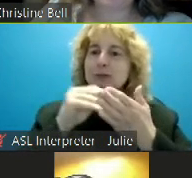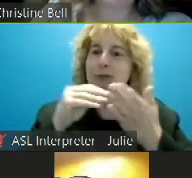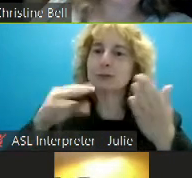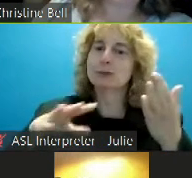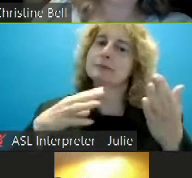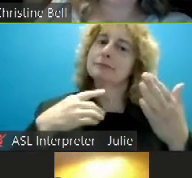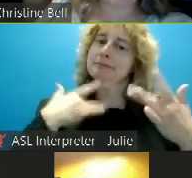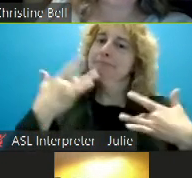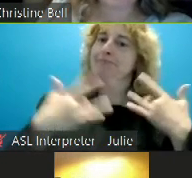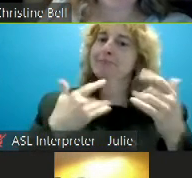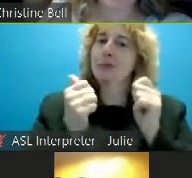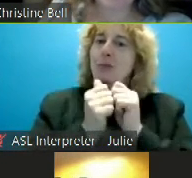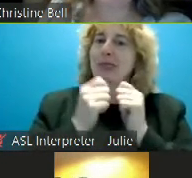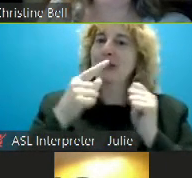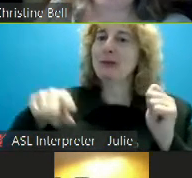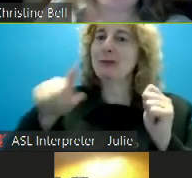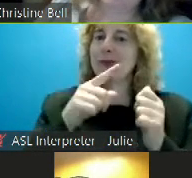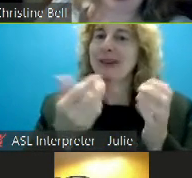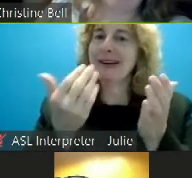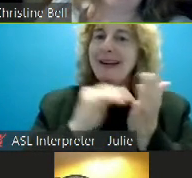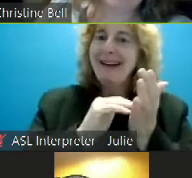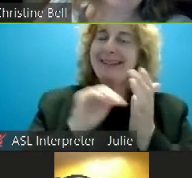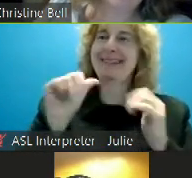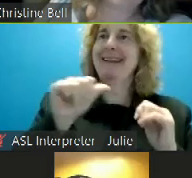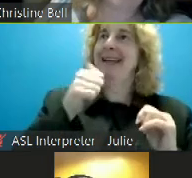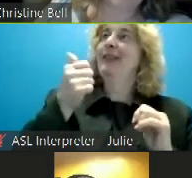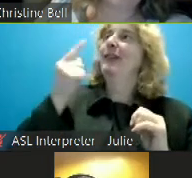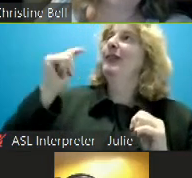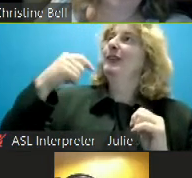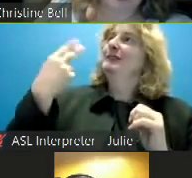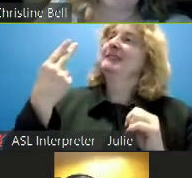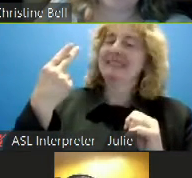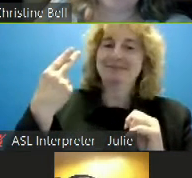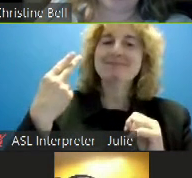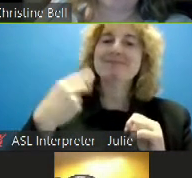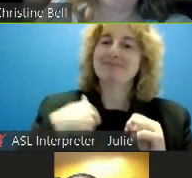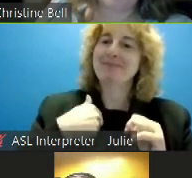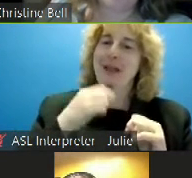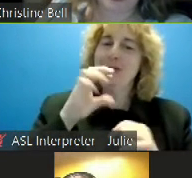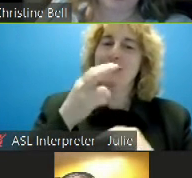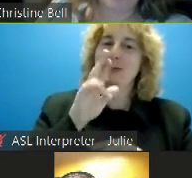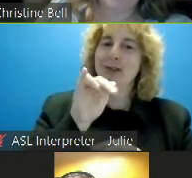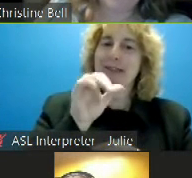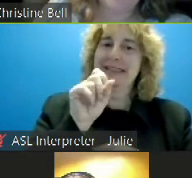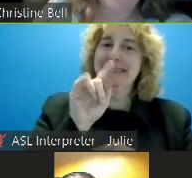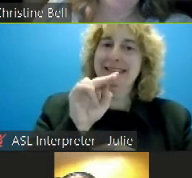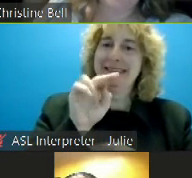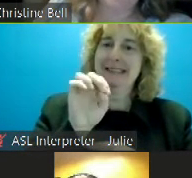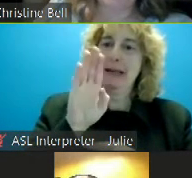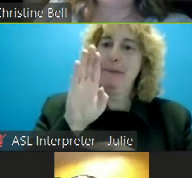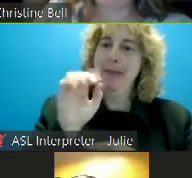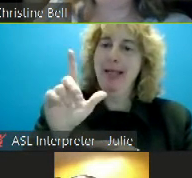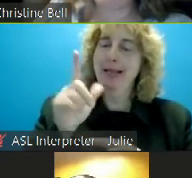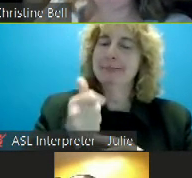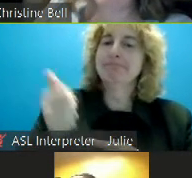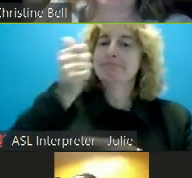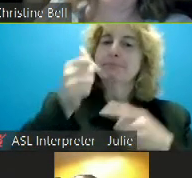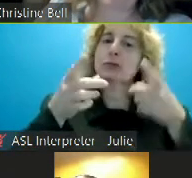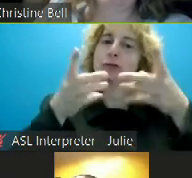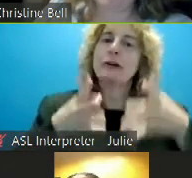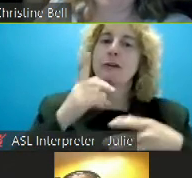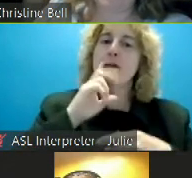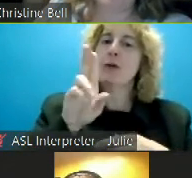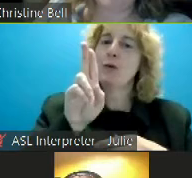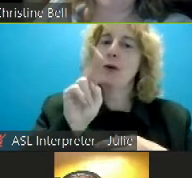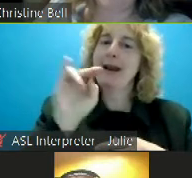on another Thursday. I'm Christine Bell, Executive Director of UNI and a really